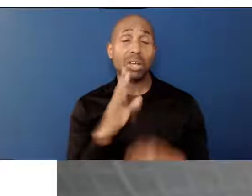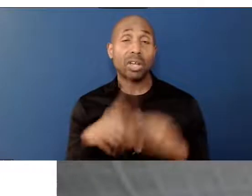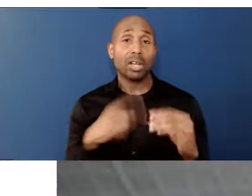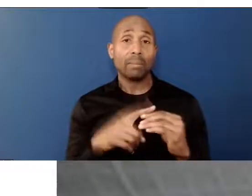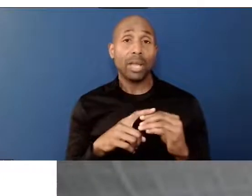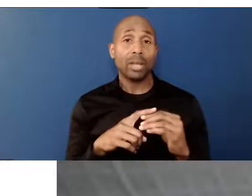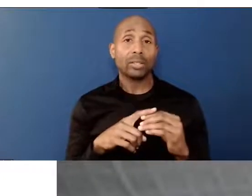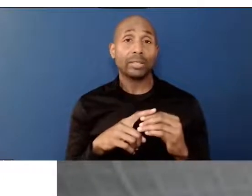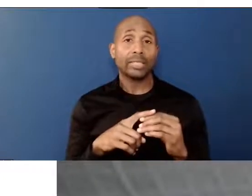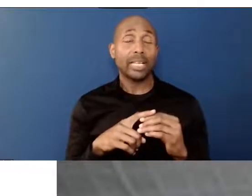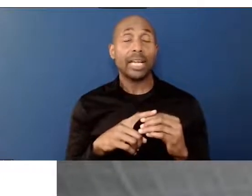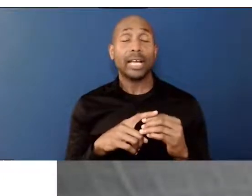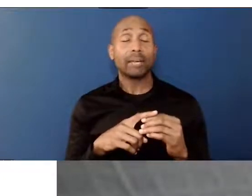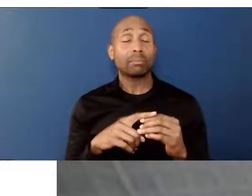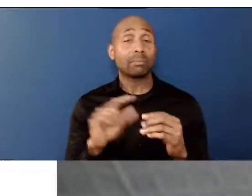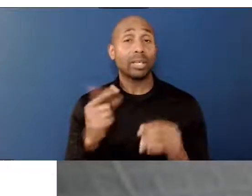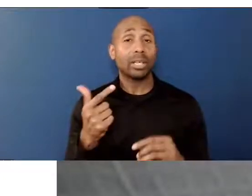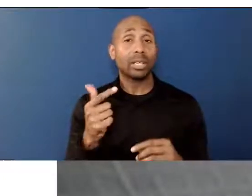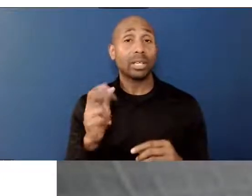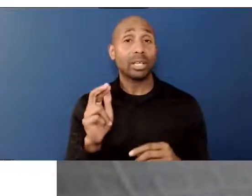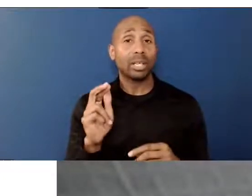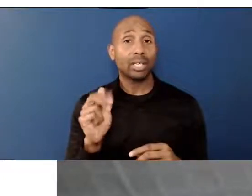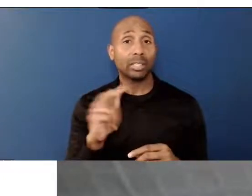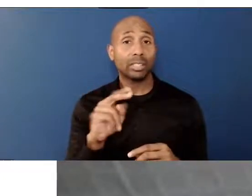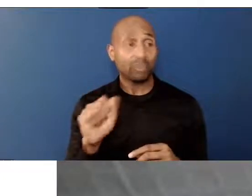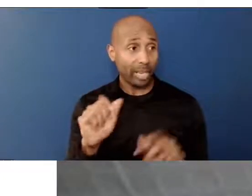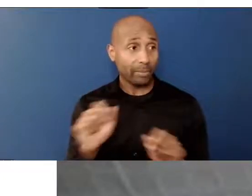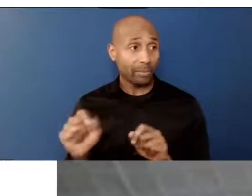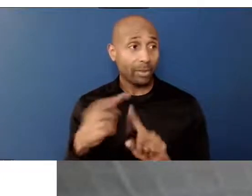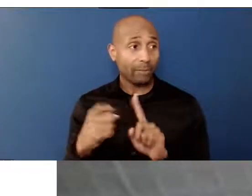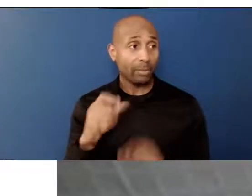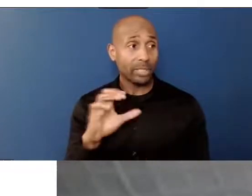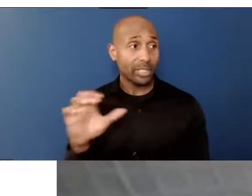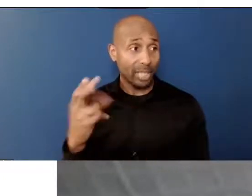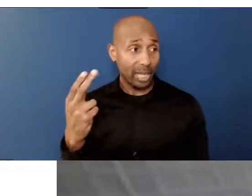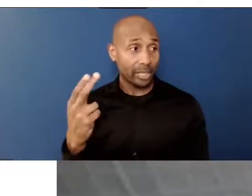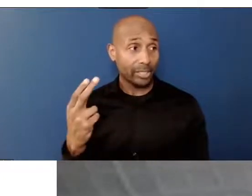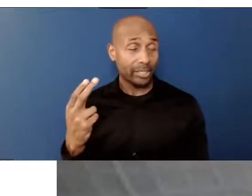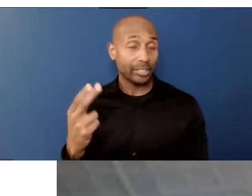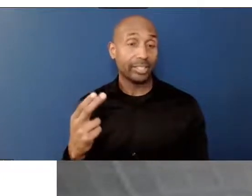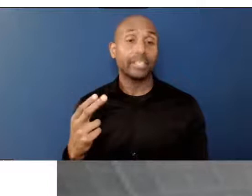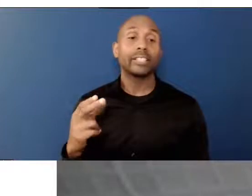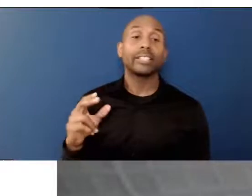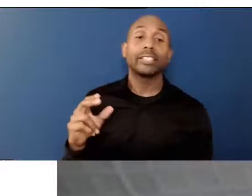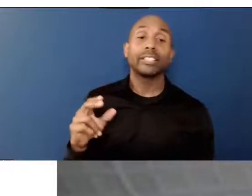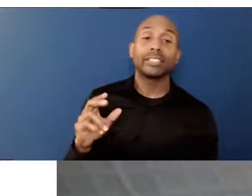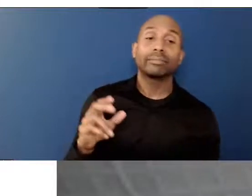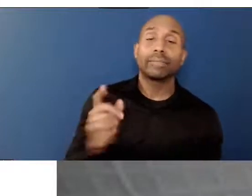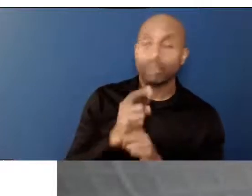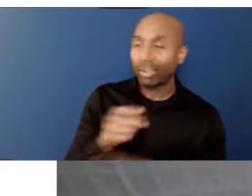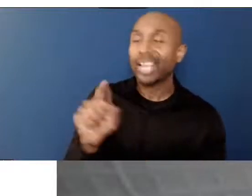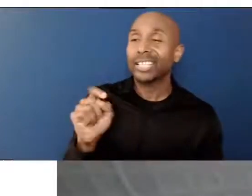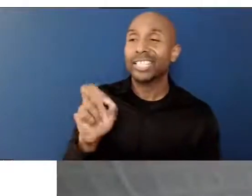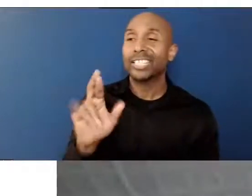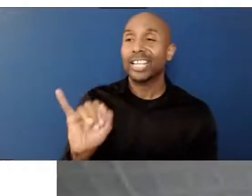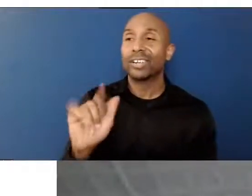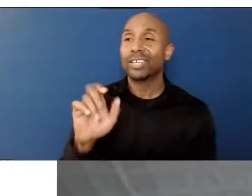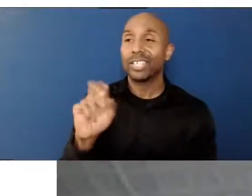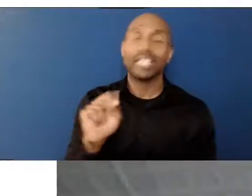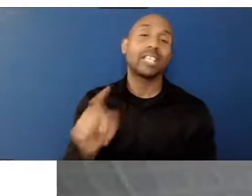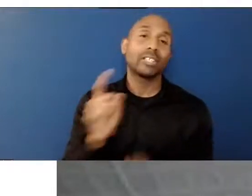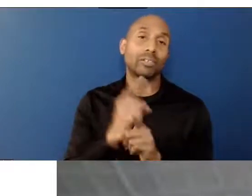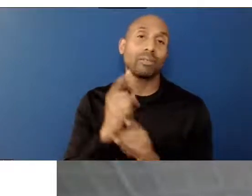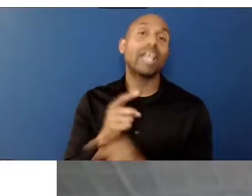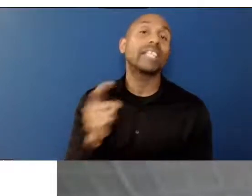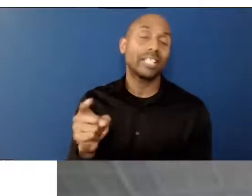from CCH, and you quoted it right, Terry Lynn. You second guessed yourself. It definitely is Communities, Culture, and